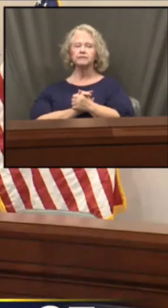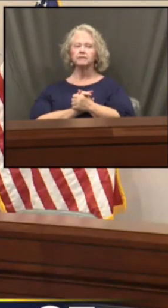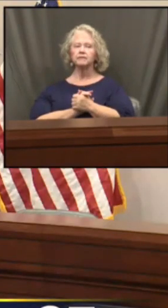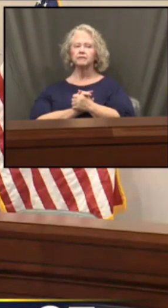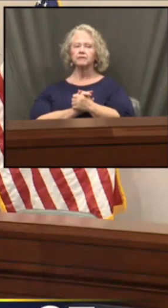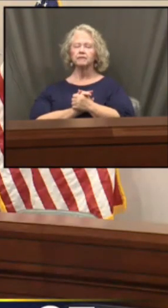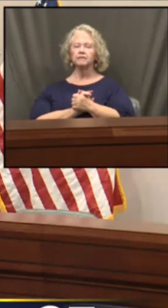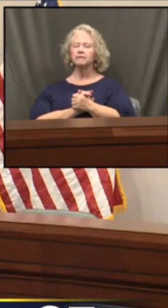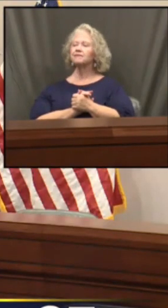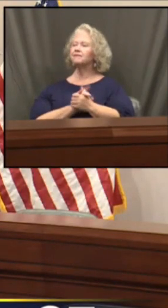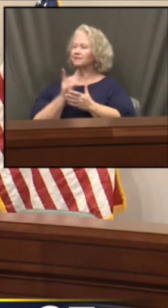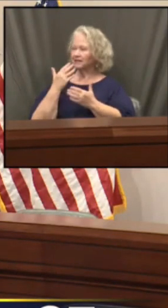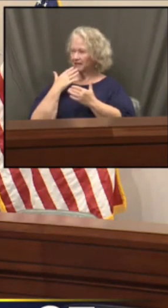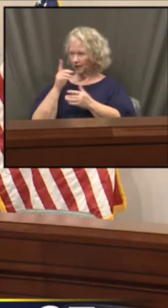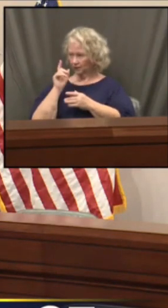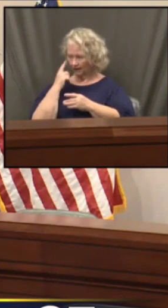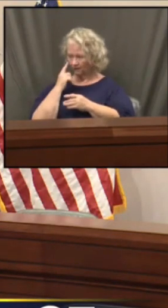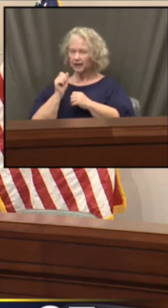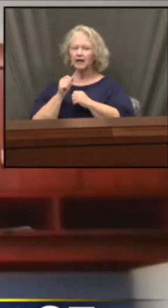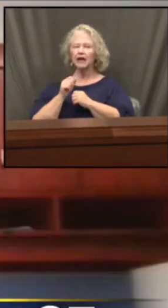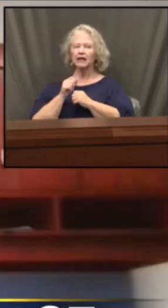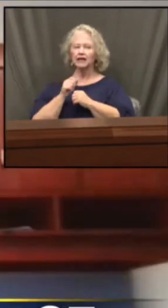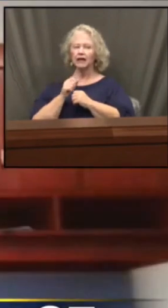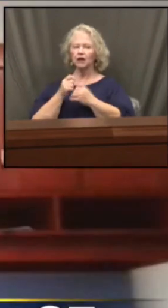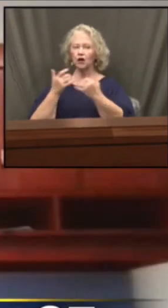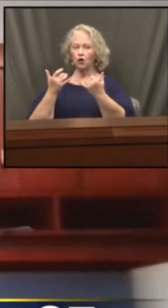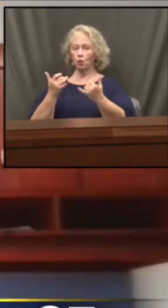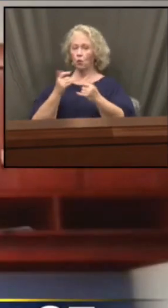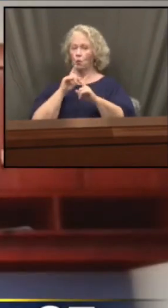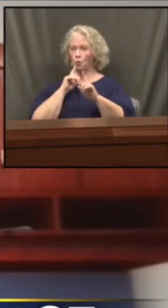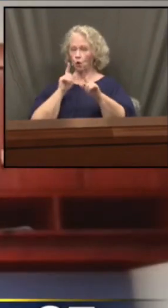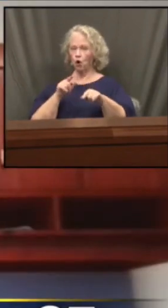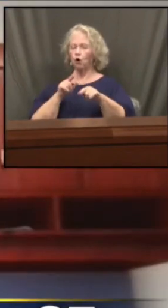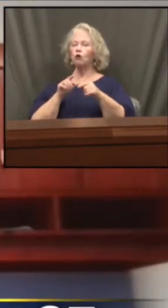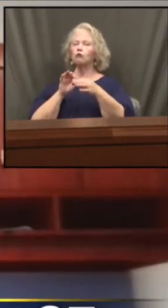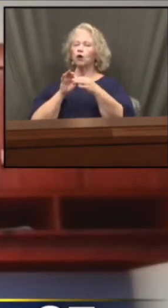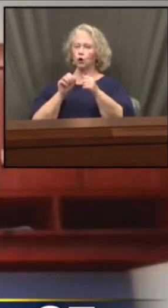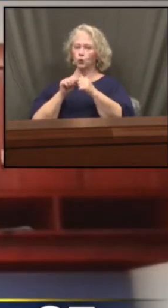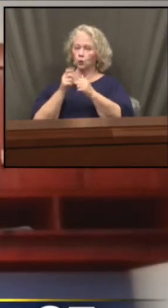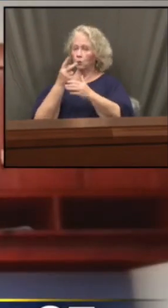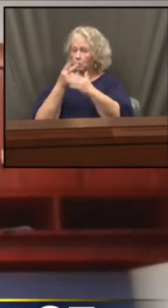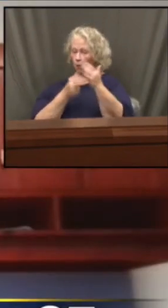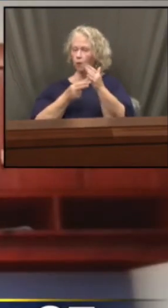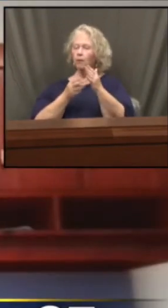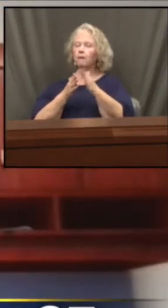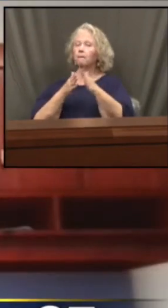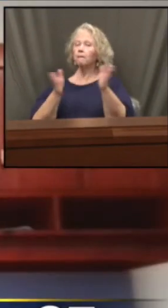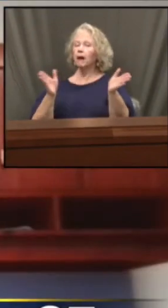Yes, thank you, Governor. So the order right now applies to public and private schools.